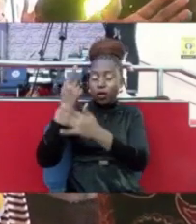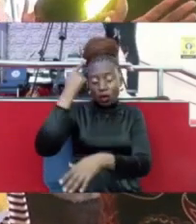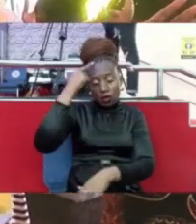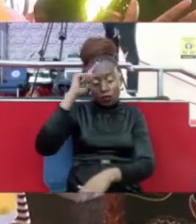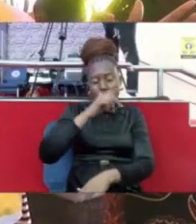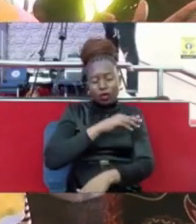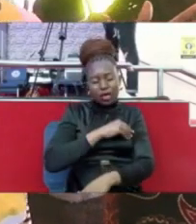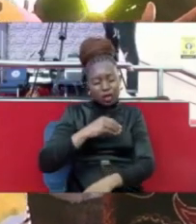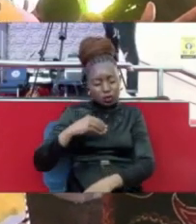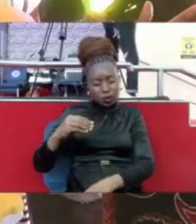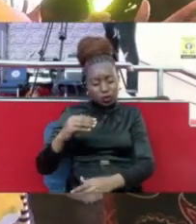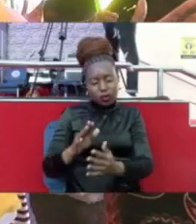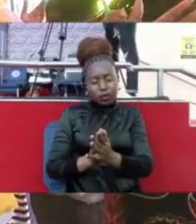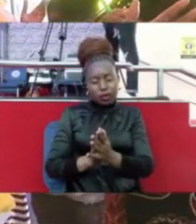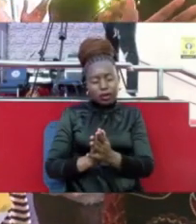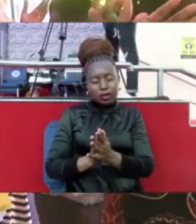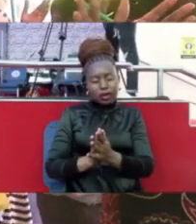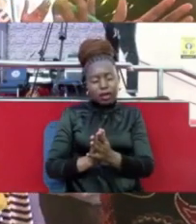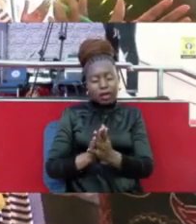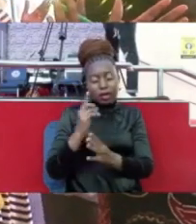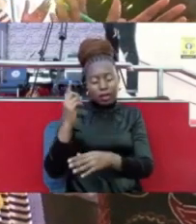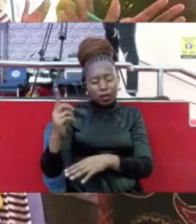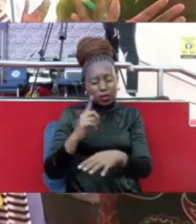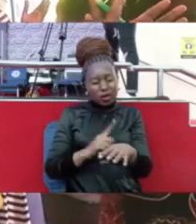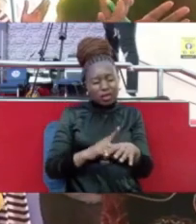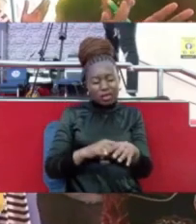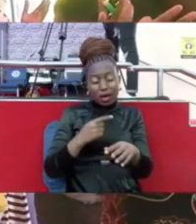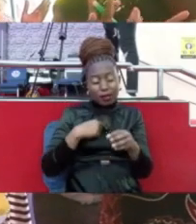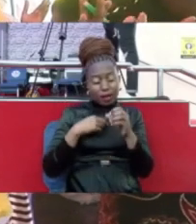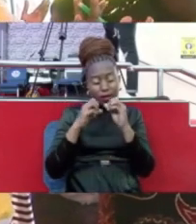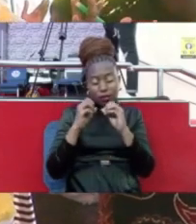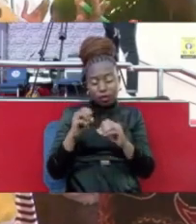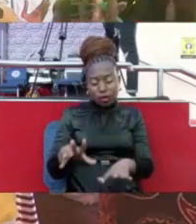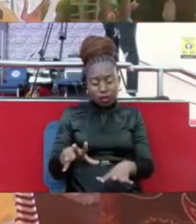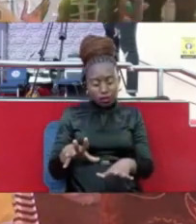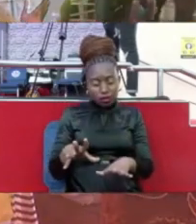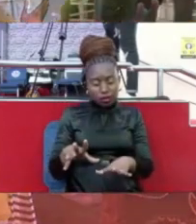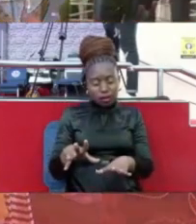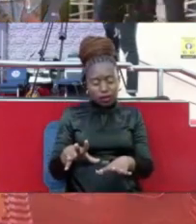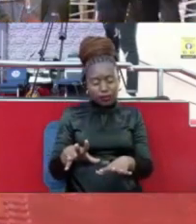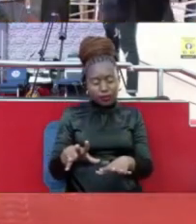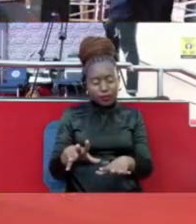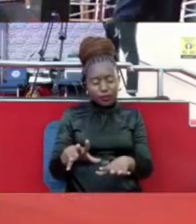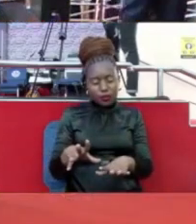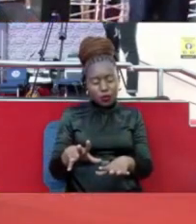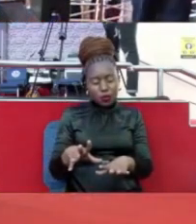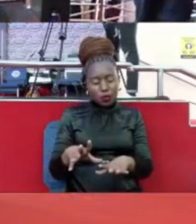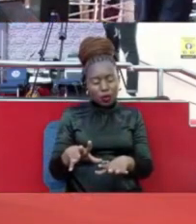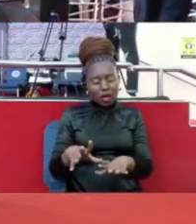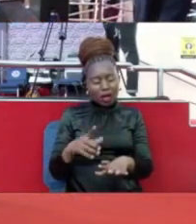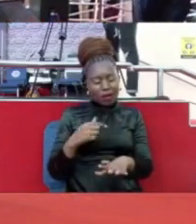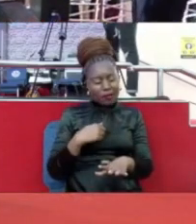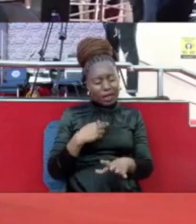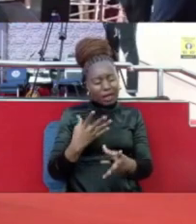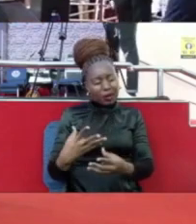Kwa sababu ya nafsi. At one time I was lost. Na wakati mmoja hata mimi nilikuwa nimepotea. And on my way to hell.